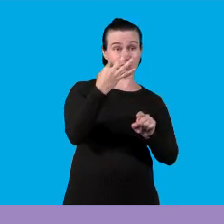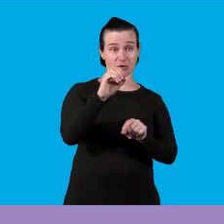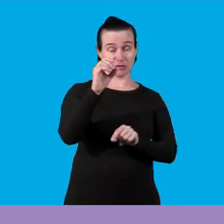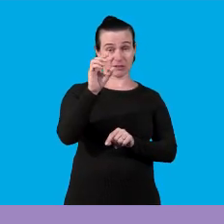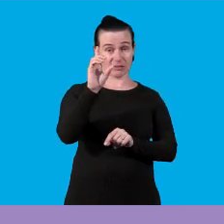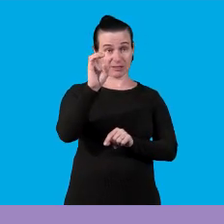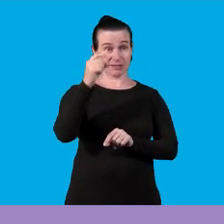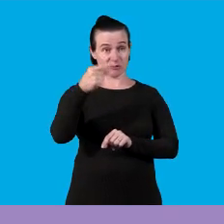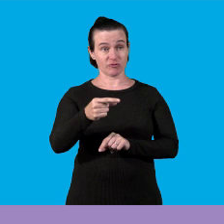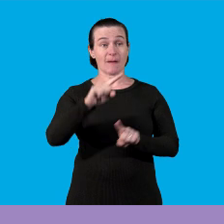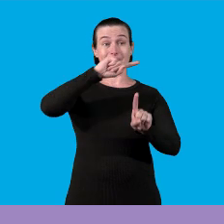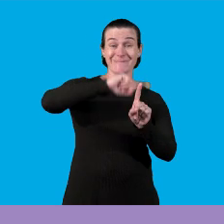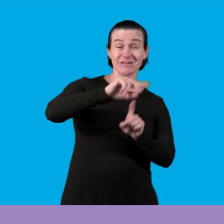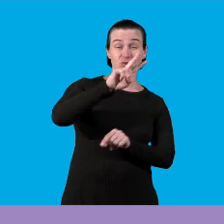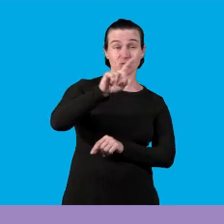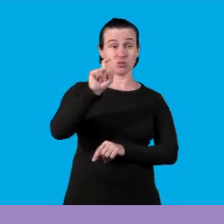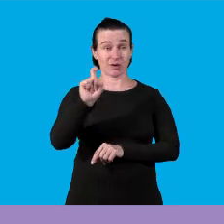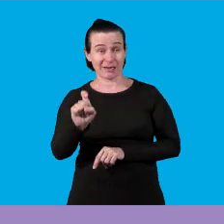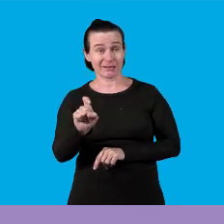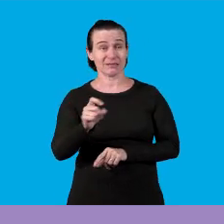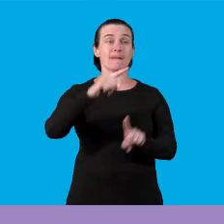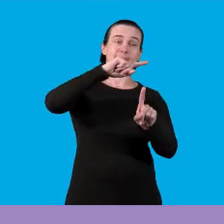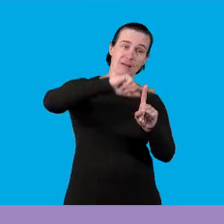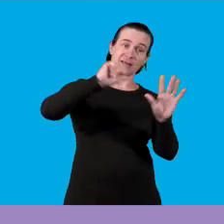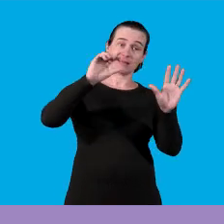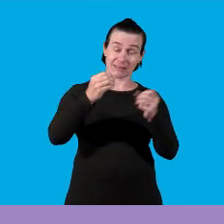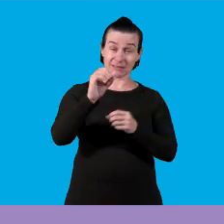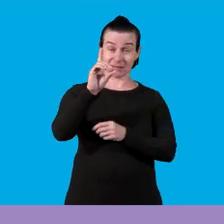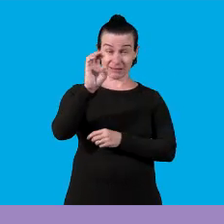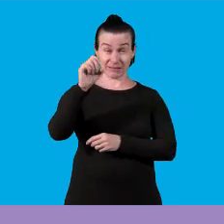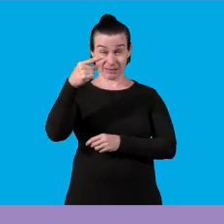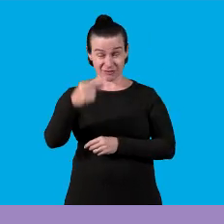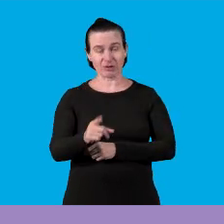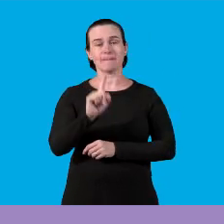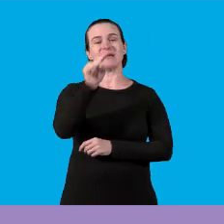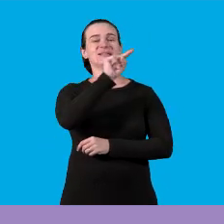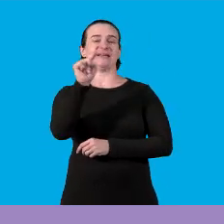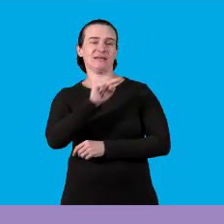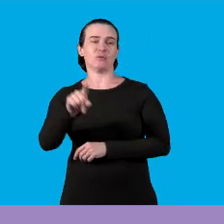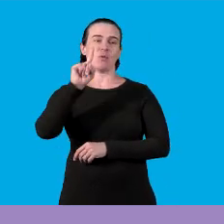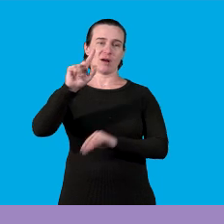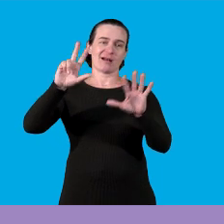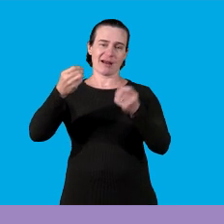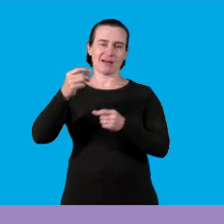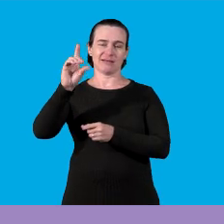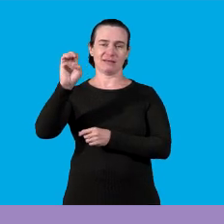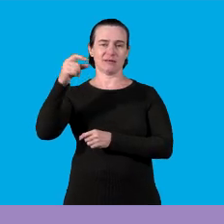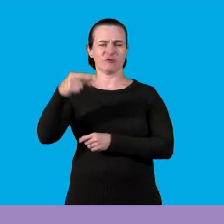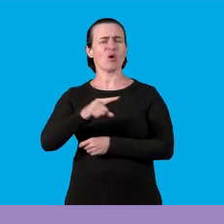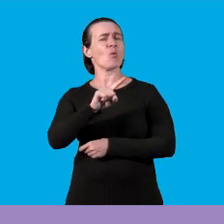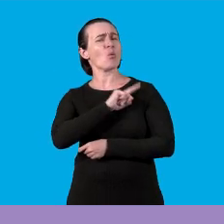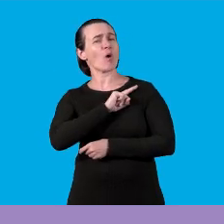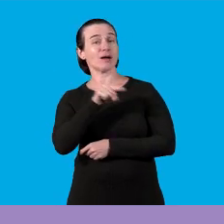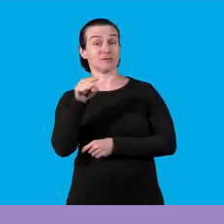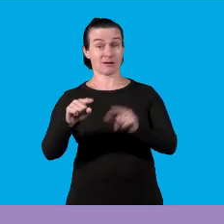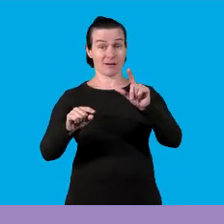to 180. And because these are supplementary angles,